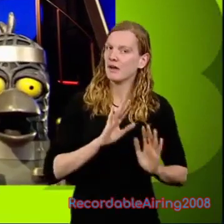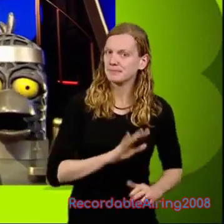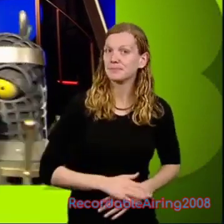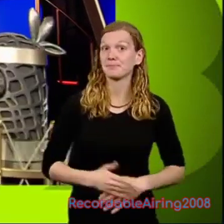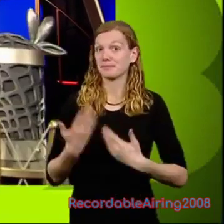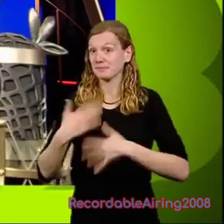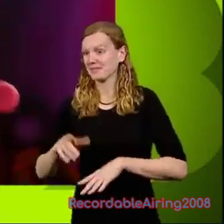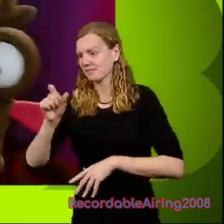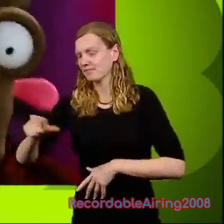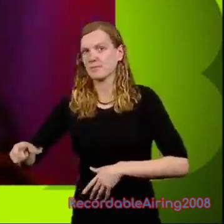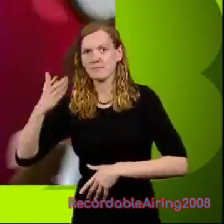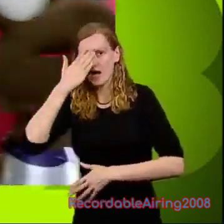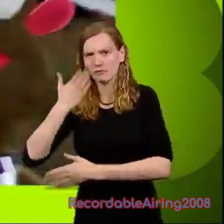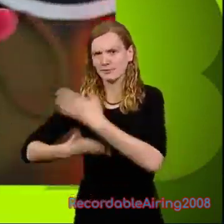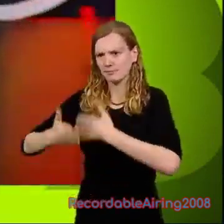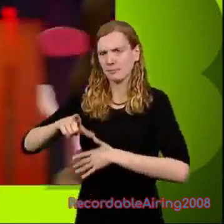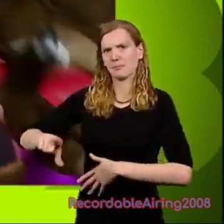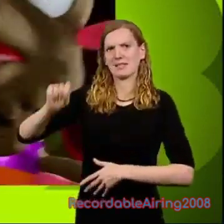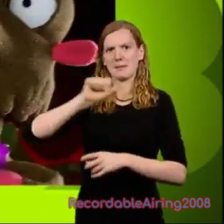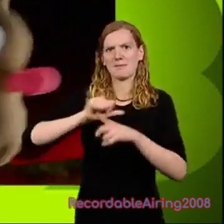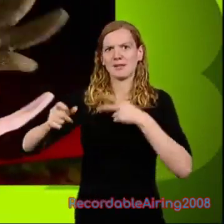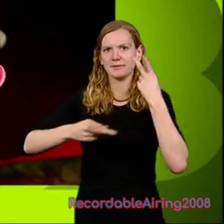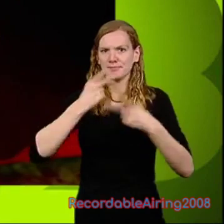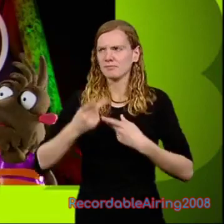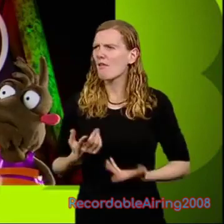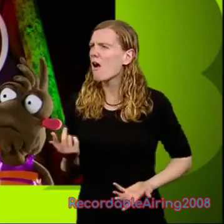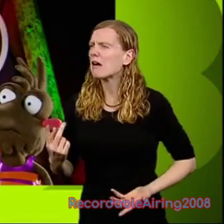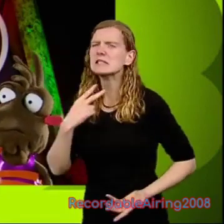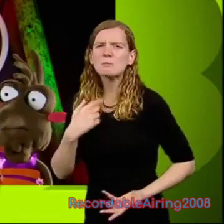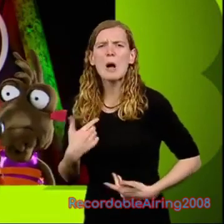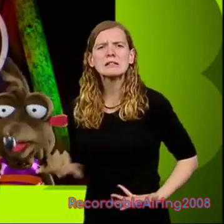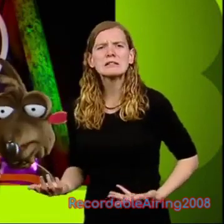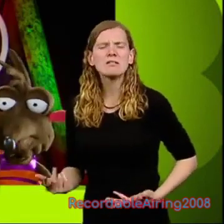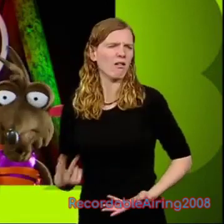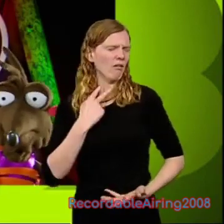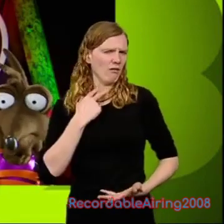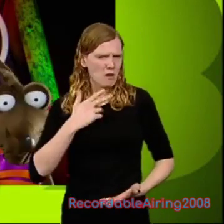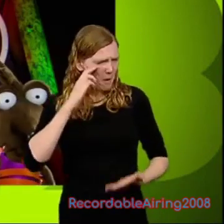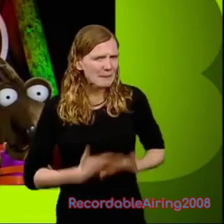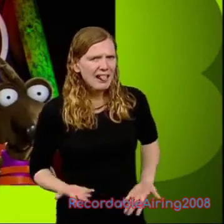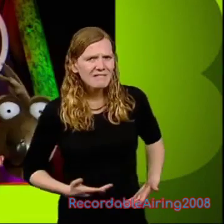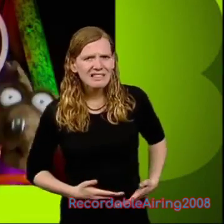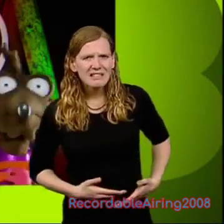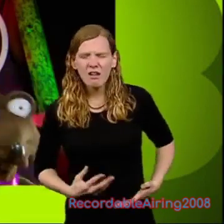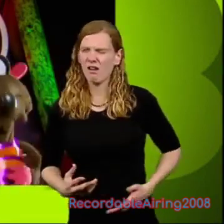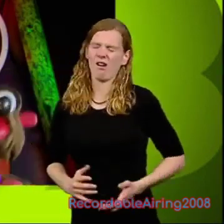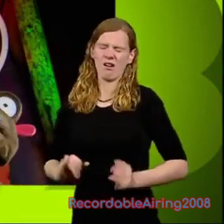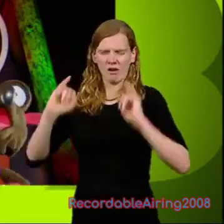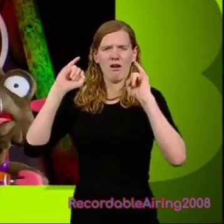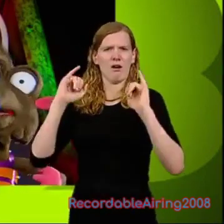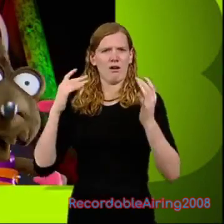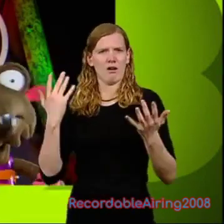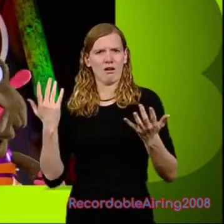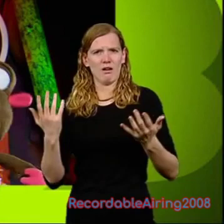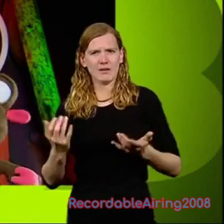to the jingles. Oh, what a disappointment. I don't believe it. Disastrous. Calamitous. We don't